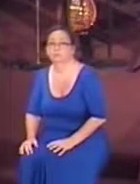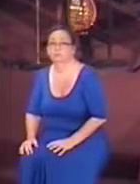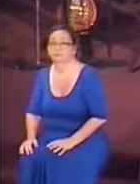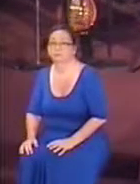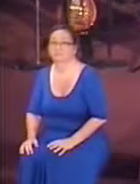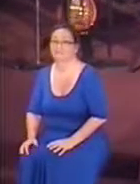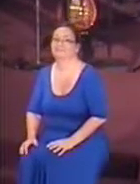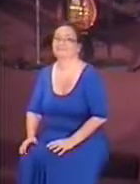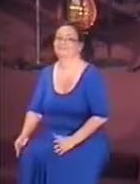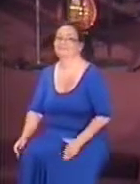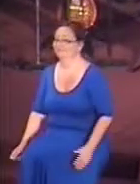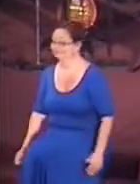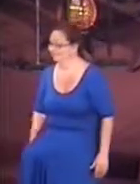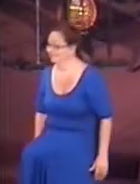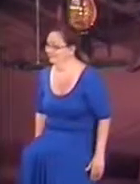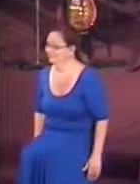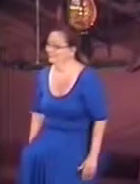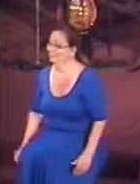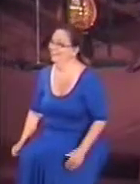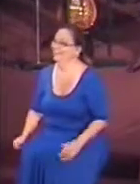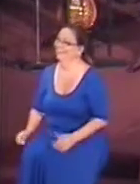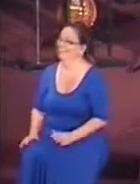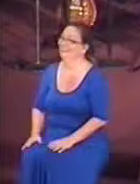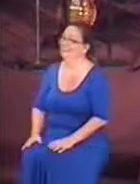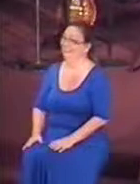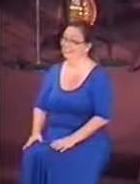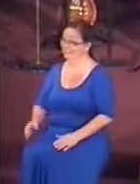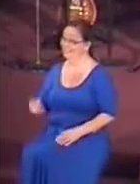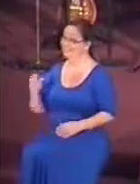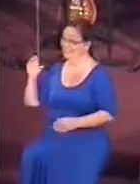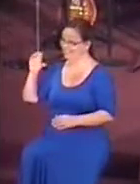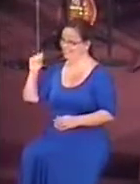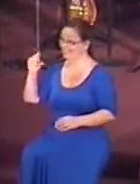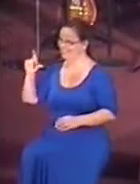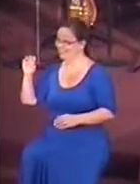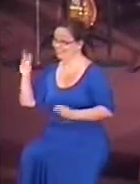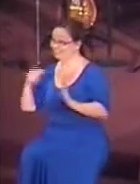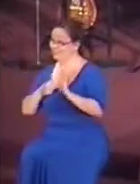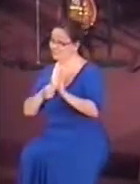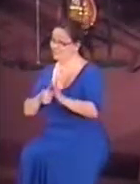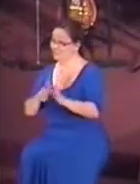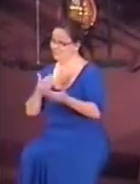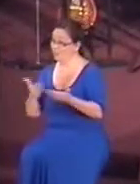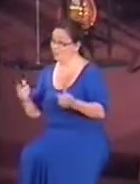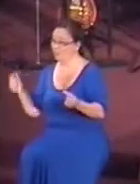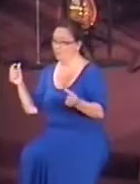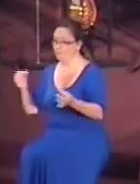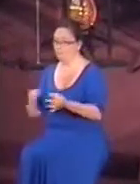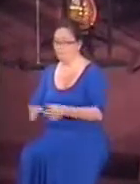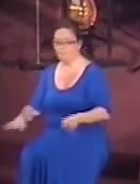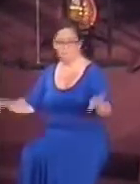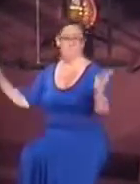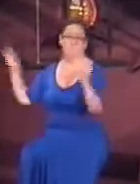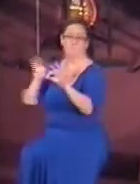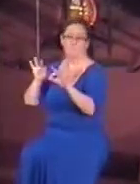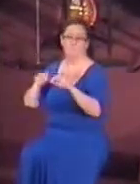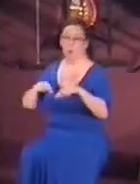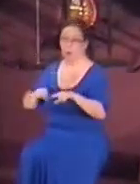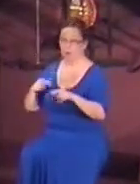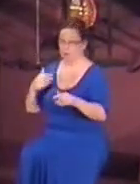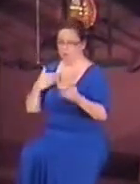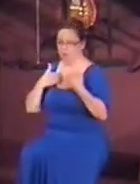Christianity looked terribly probable. And so C.S. Lewis points out something very important, is that while we may